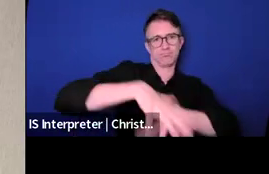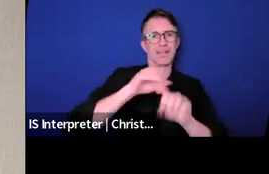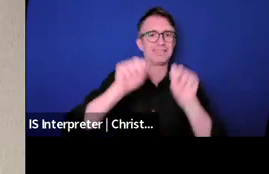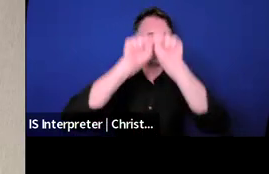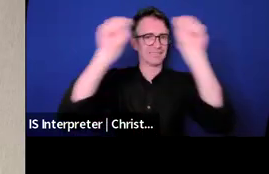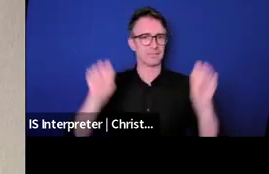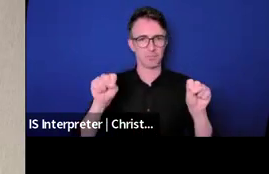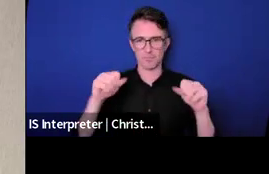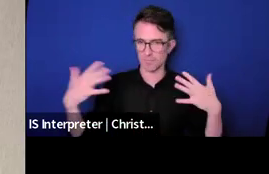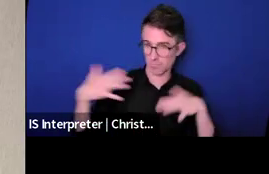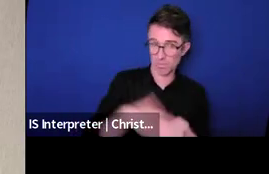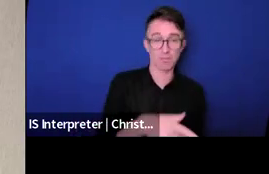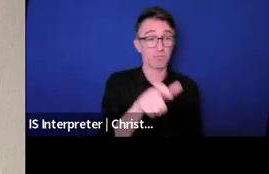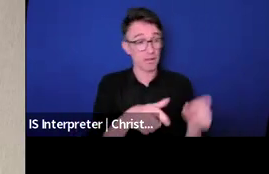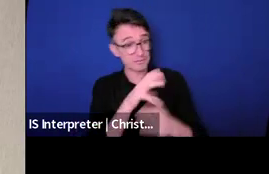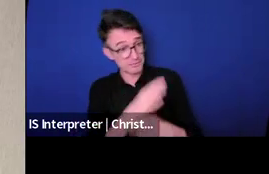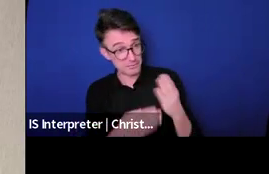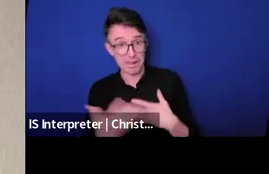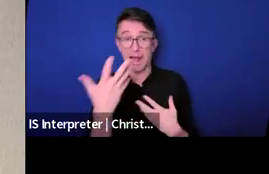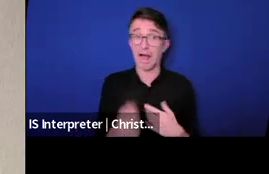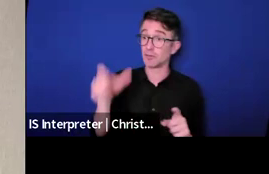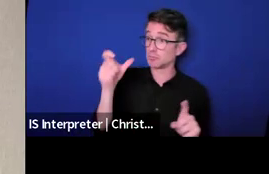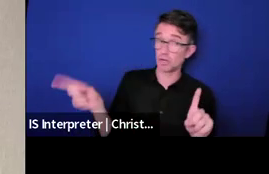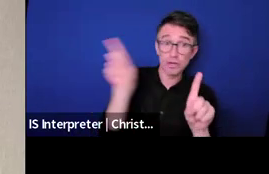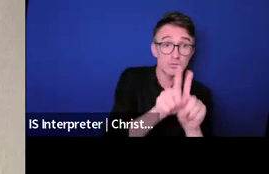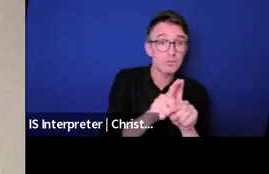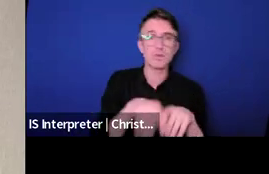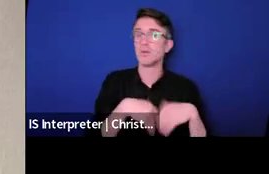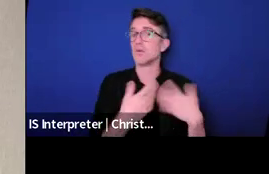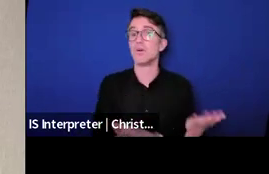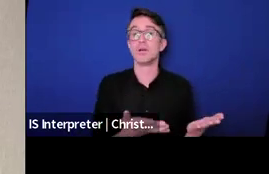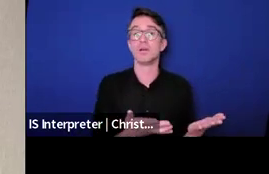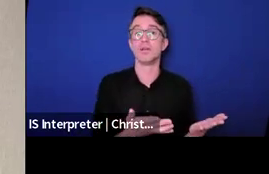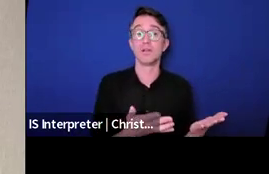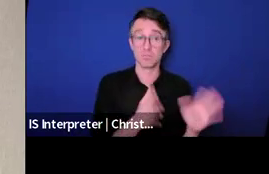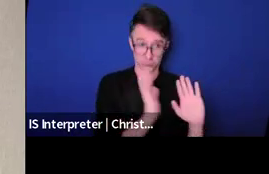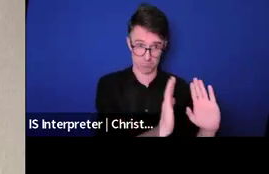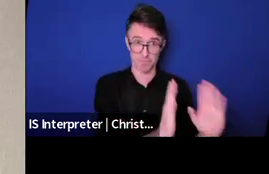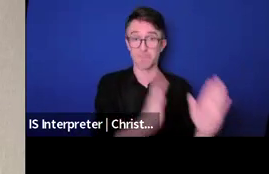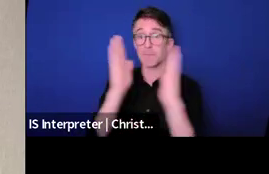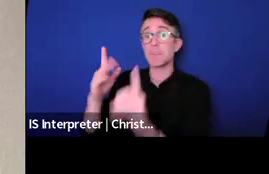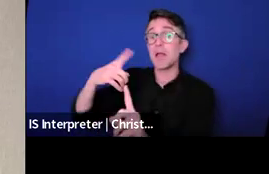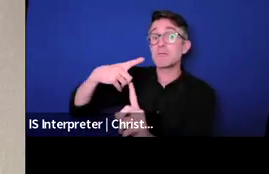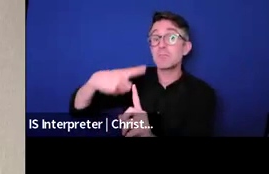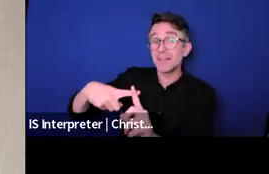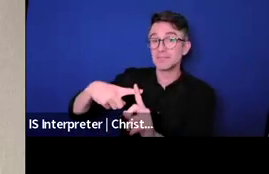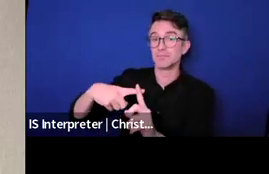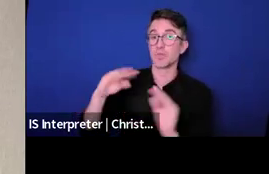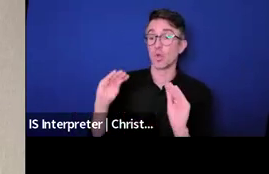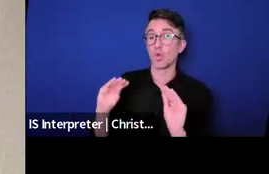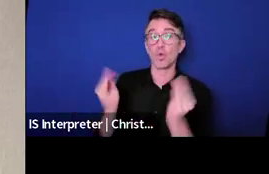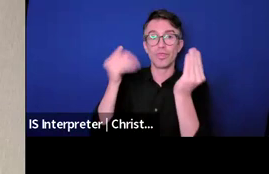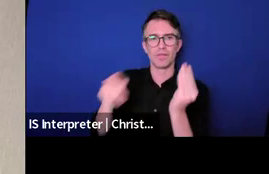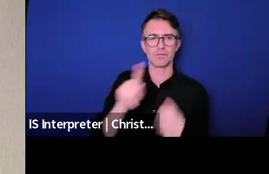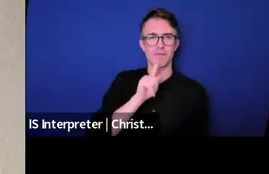for children of 15 to 18 with moderate disability. And there's an hourly wage for